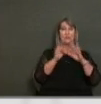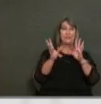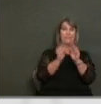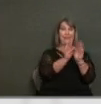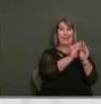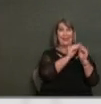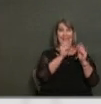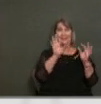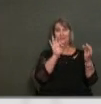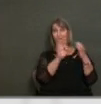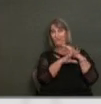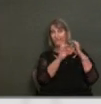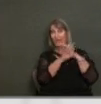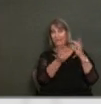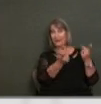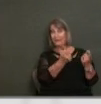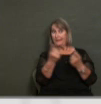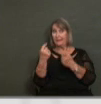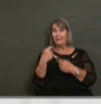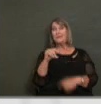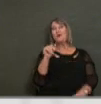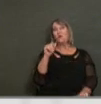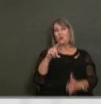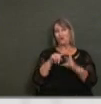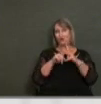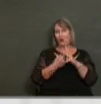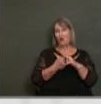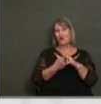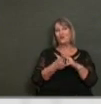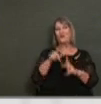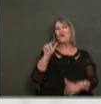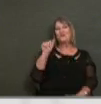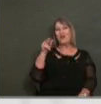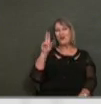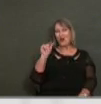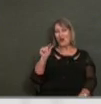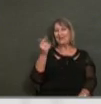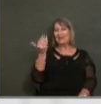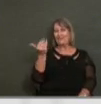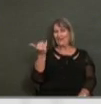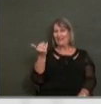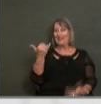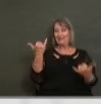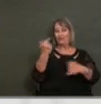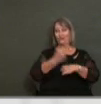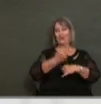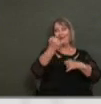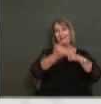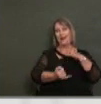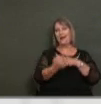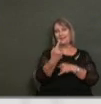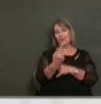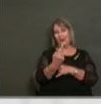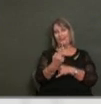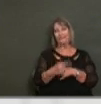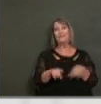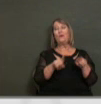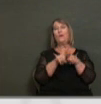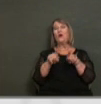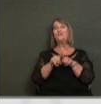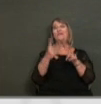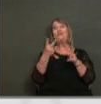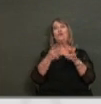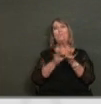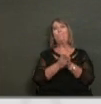on August 15. Today is the last public meeting that we have out in the community. We also have two